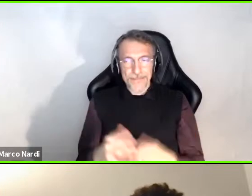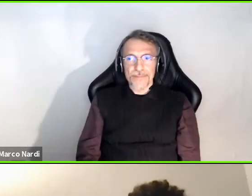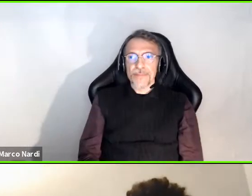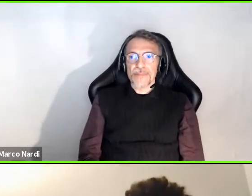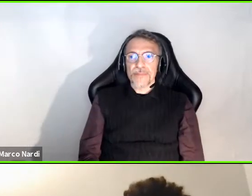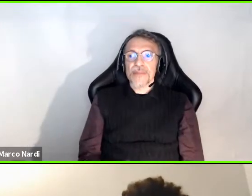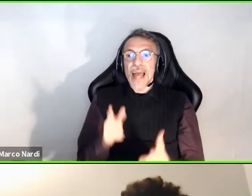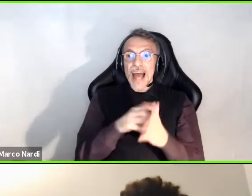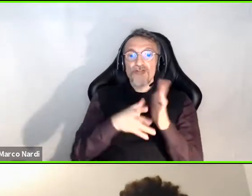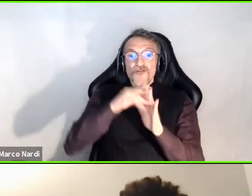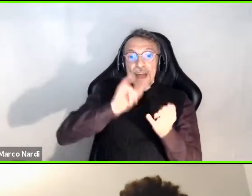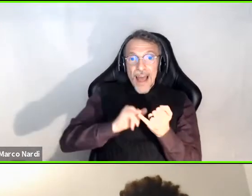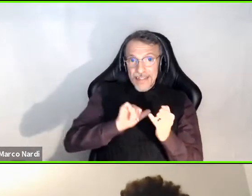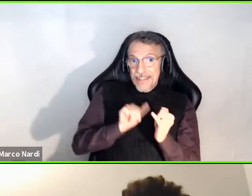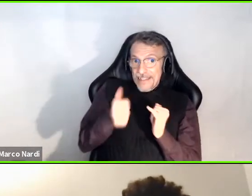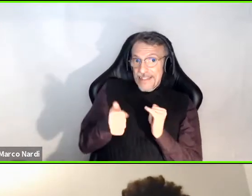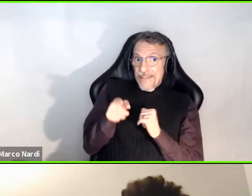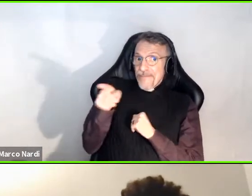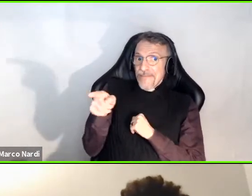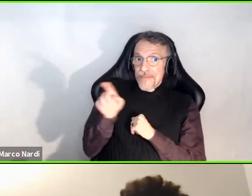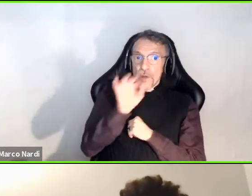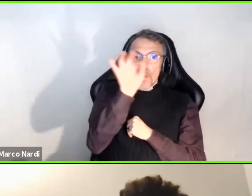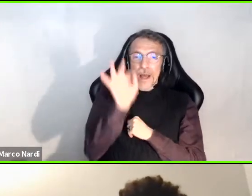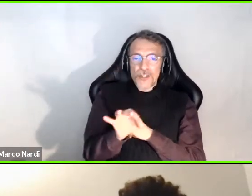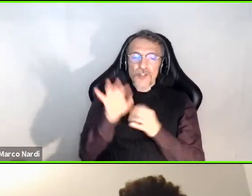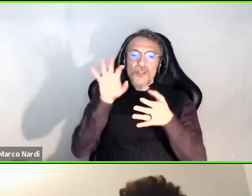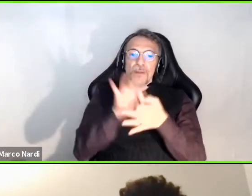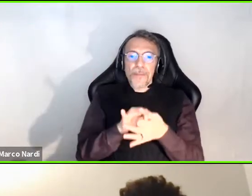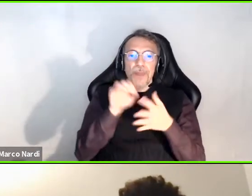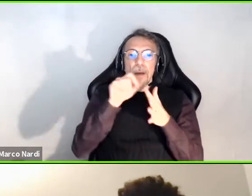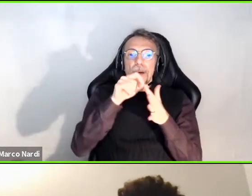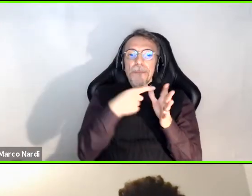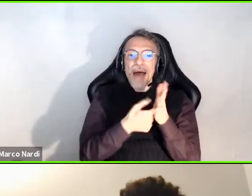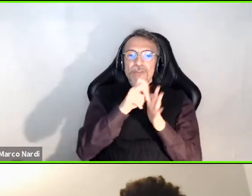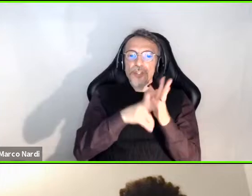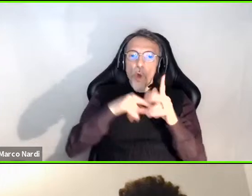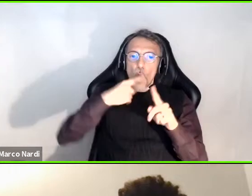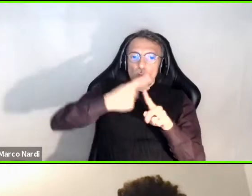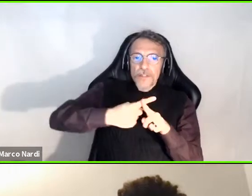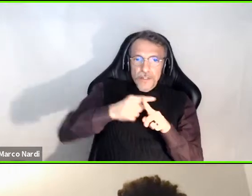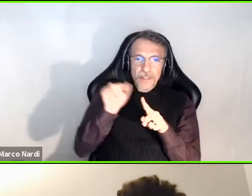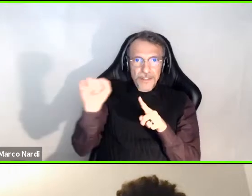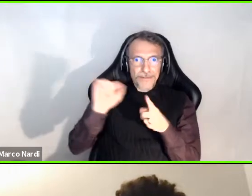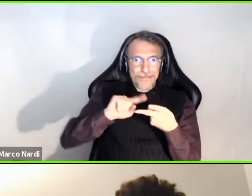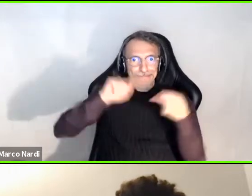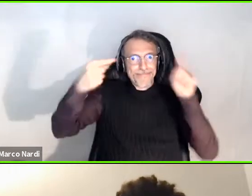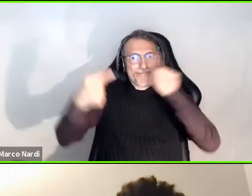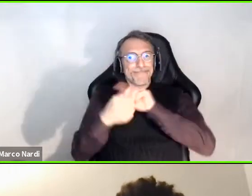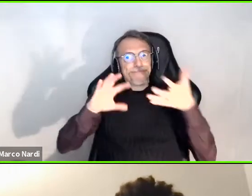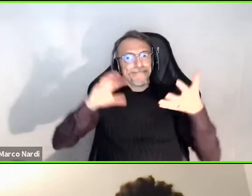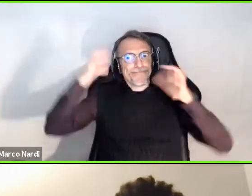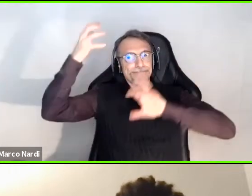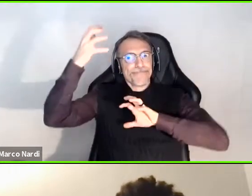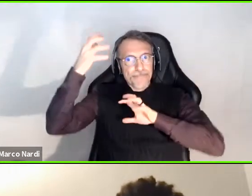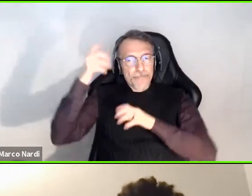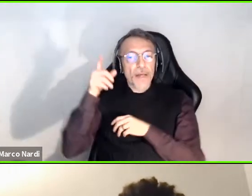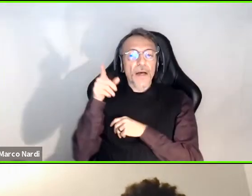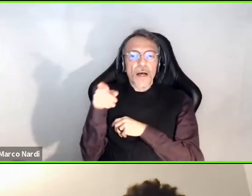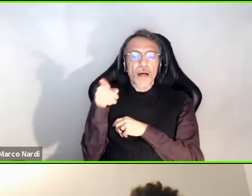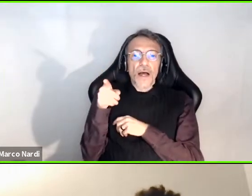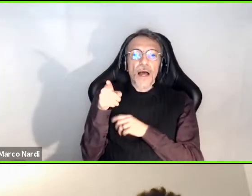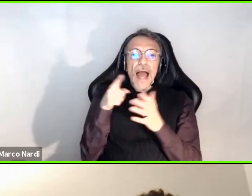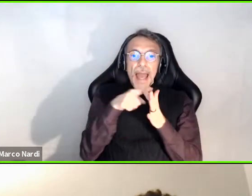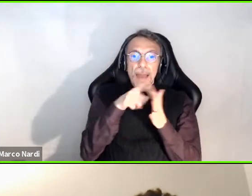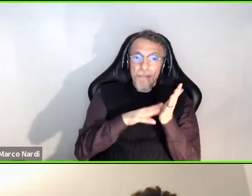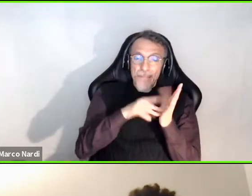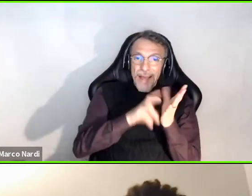you, Andreas. This question is about the paradox that you spoke about earlier in your presentation. So Emmanuel is